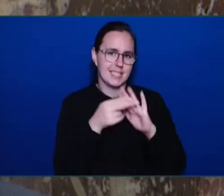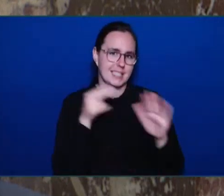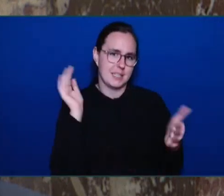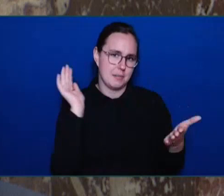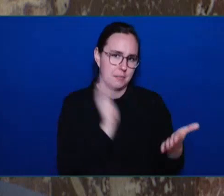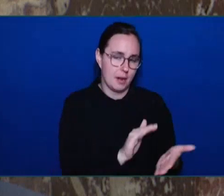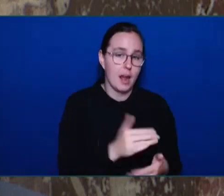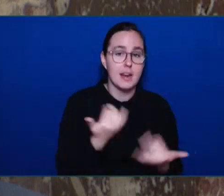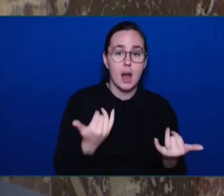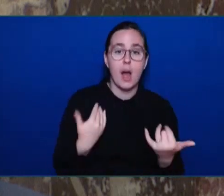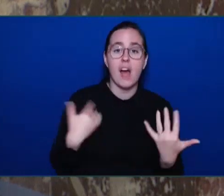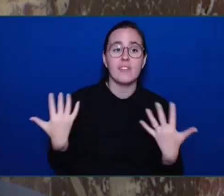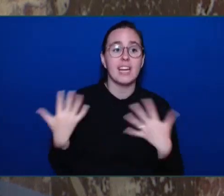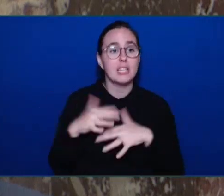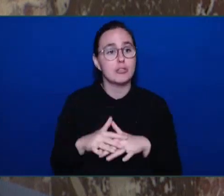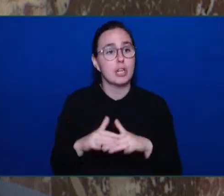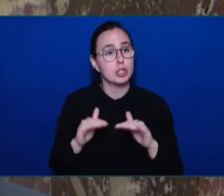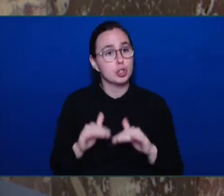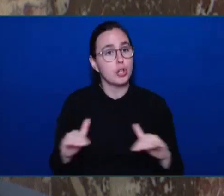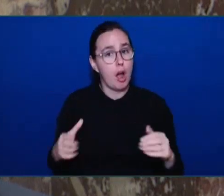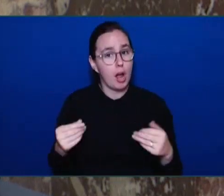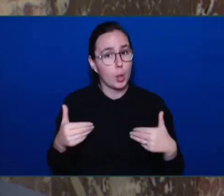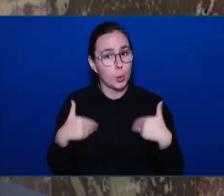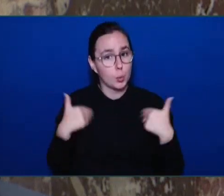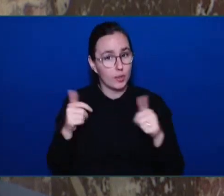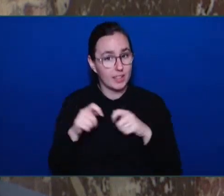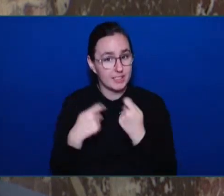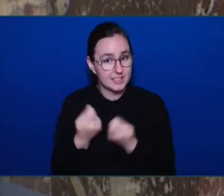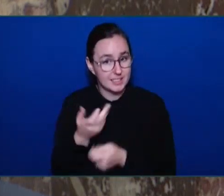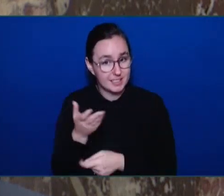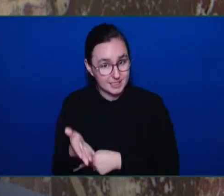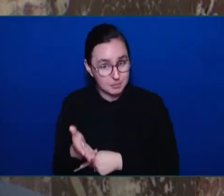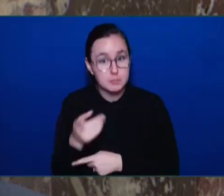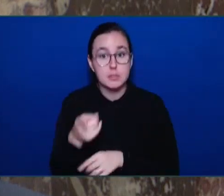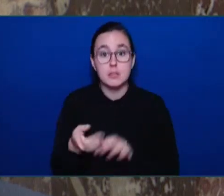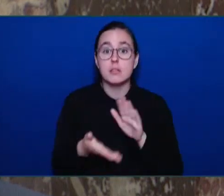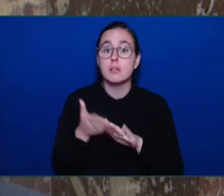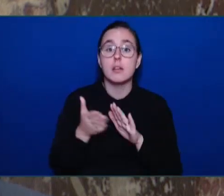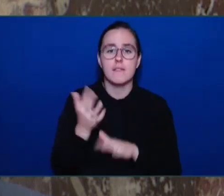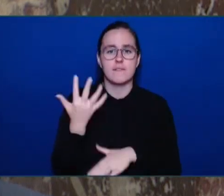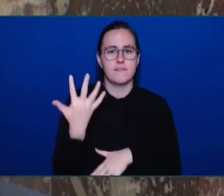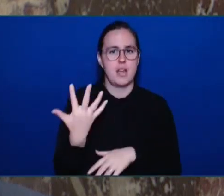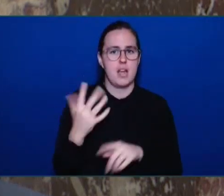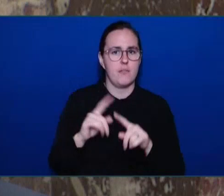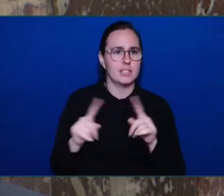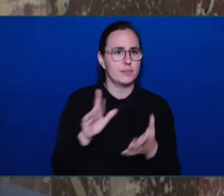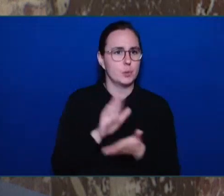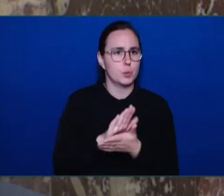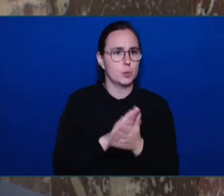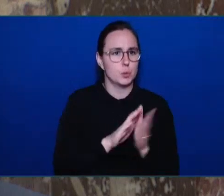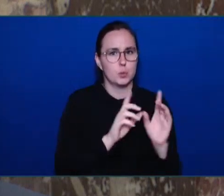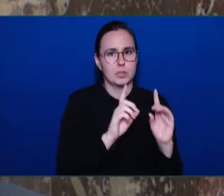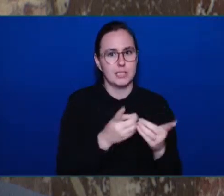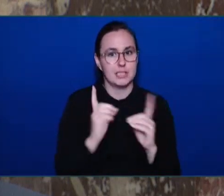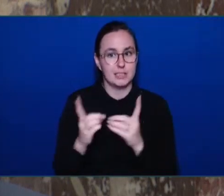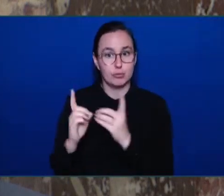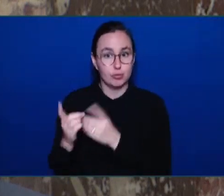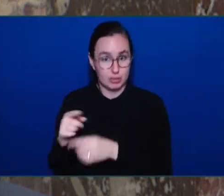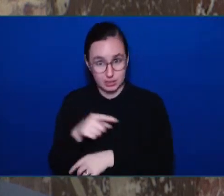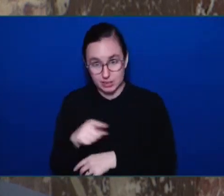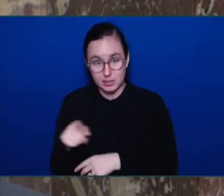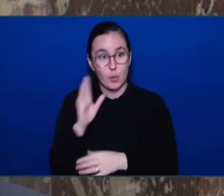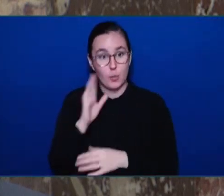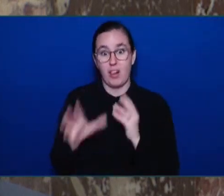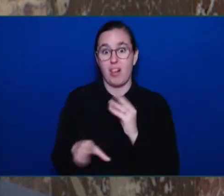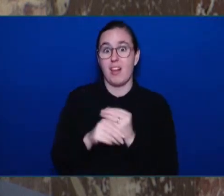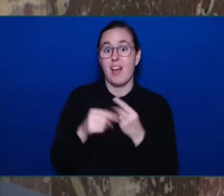operating right now in 5 school districts, and we have just announced that will be extended to 7 more districts across